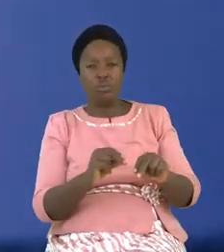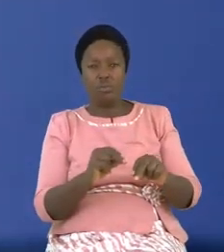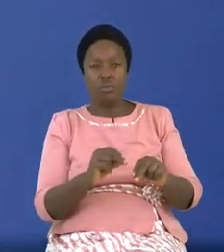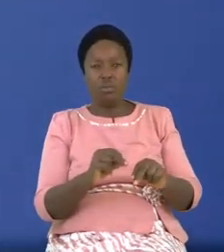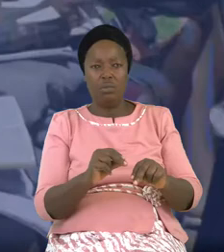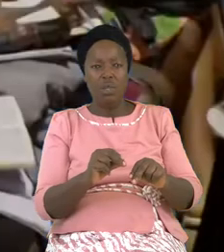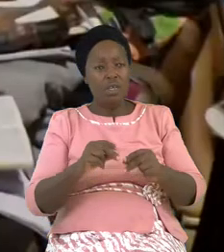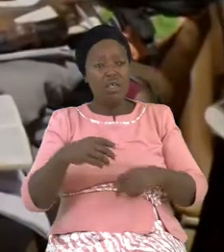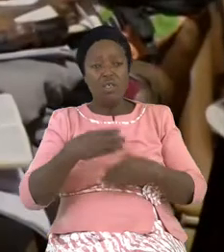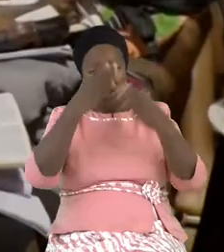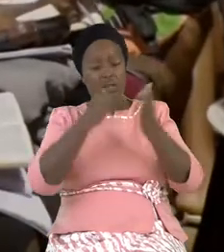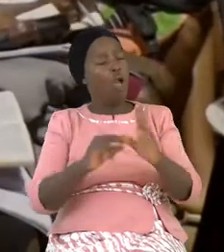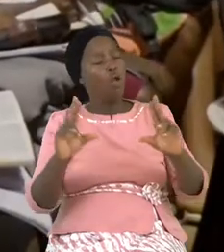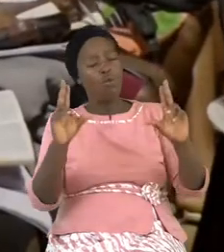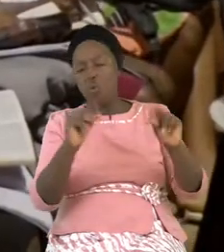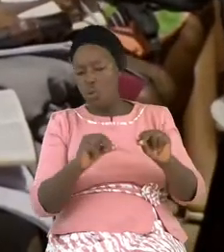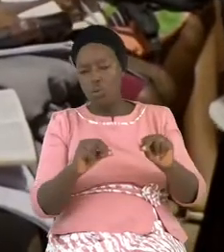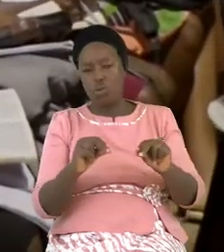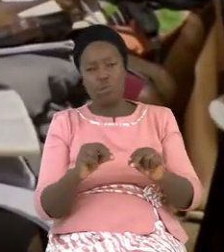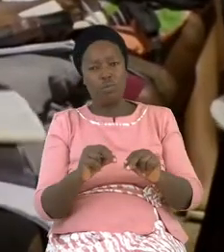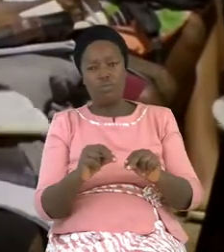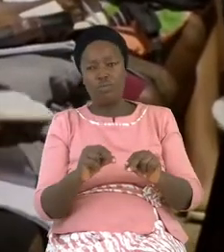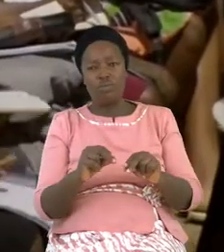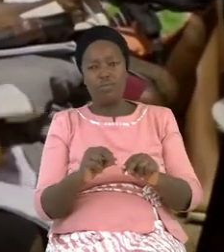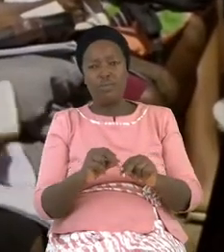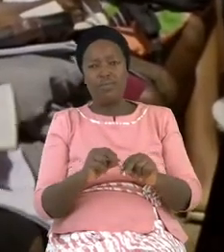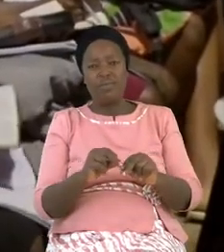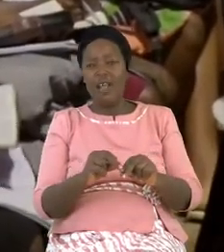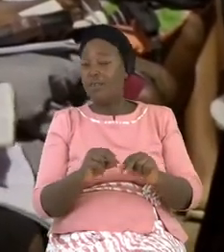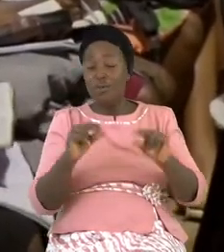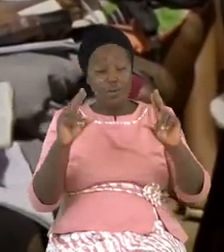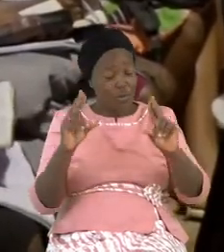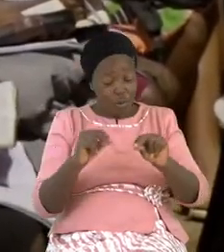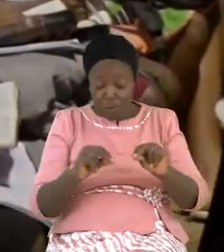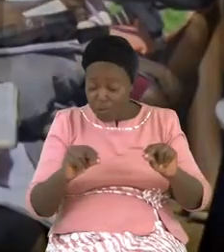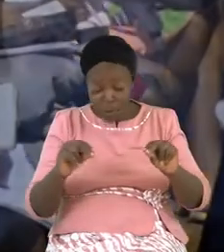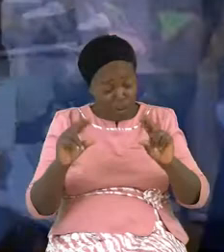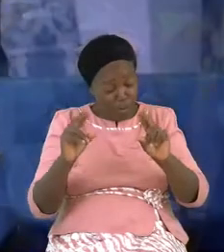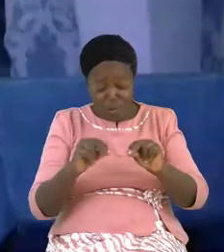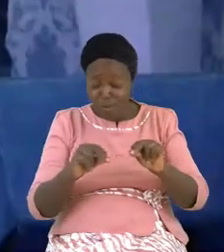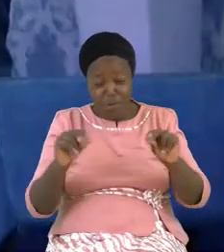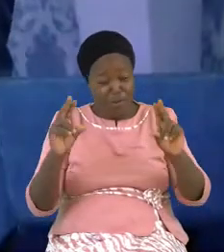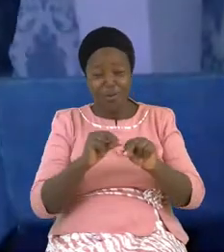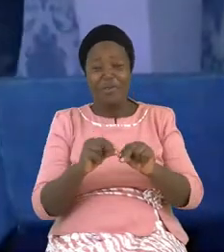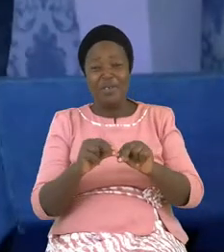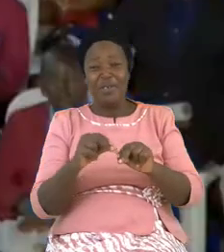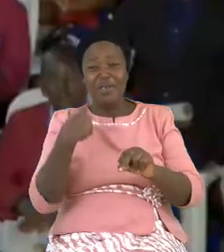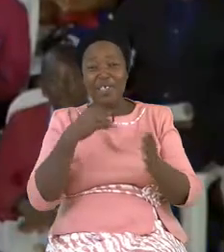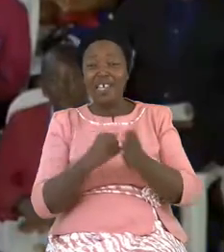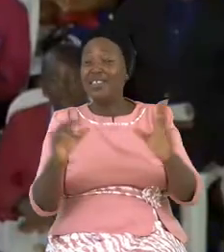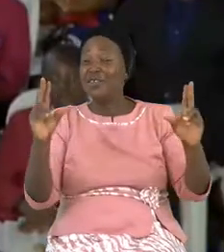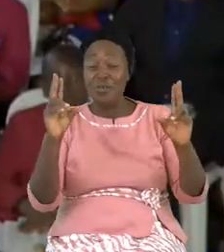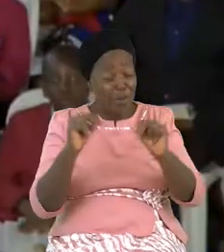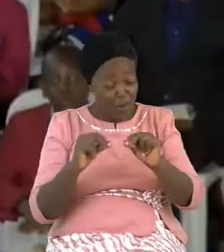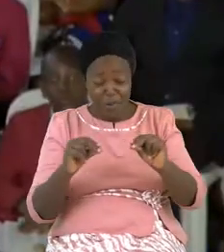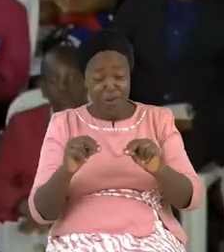shout, nay. Okay, the modern version of that is no. Everybody say no. No. You